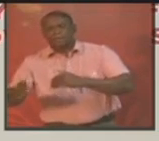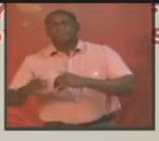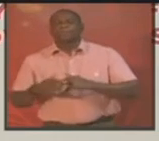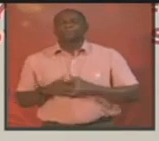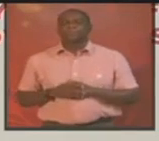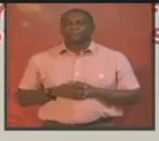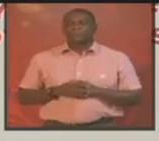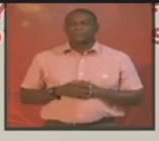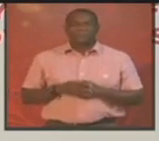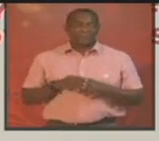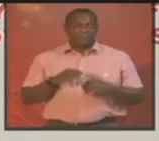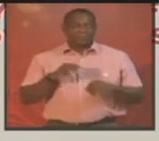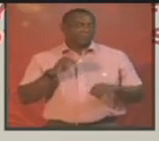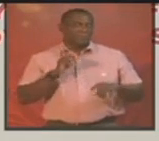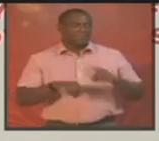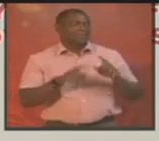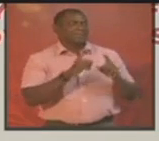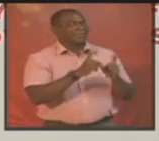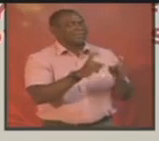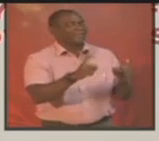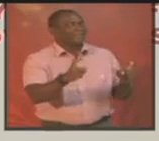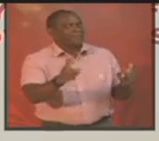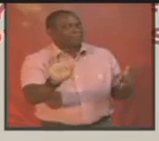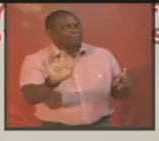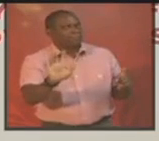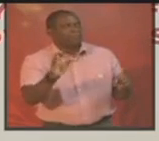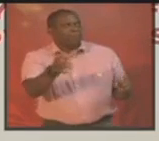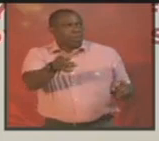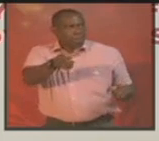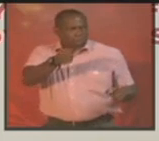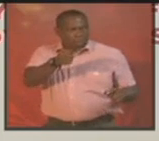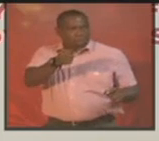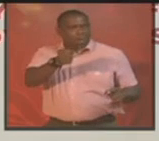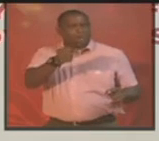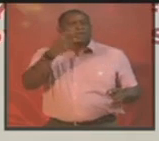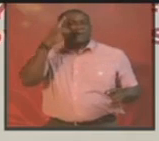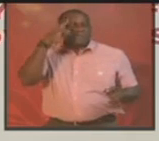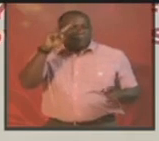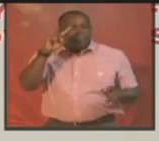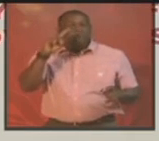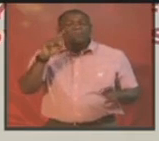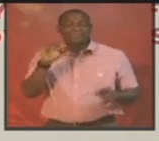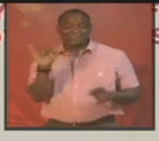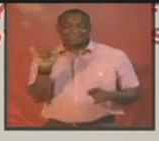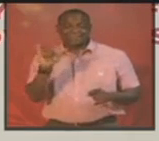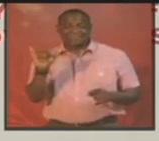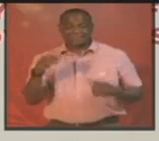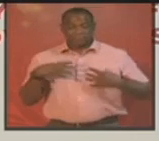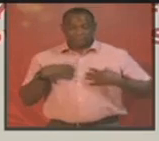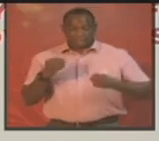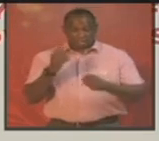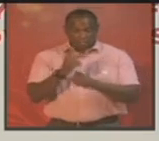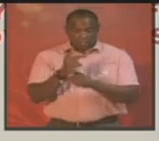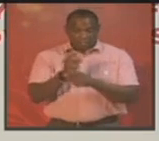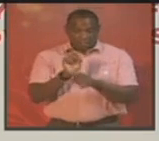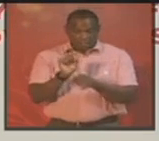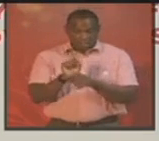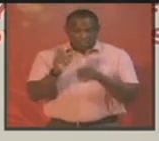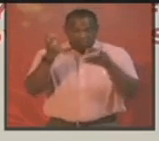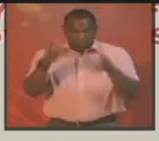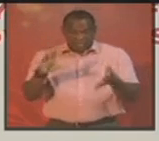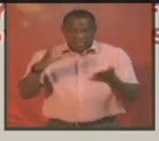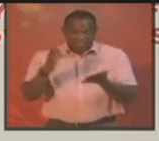to reserve it for these 1,000 roughly healthcare workers who have been vaccinated.